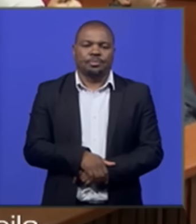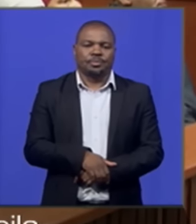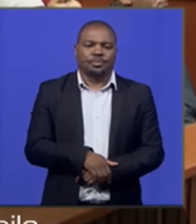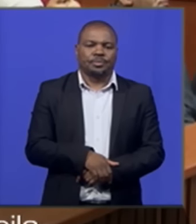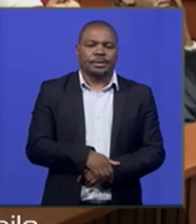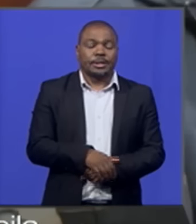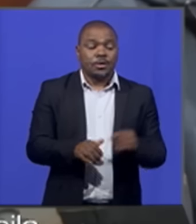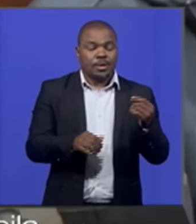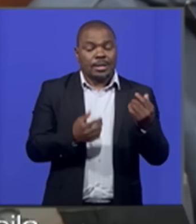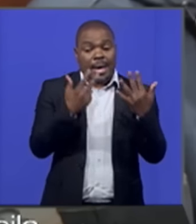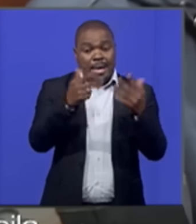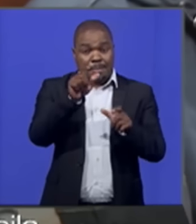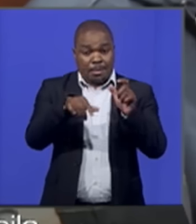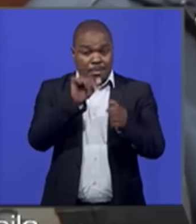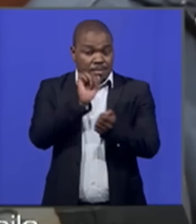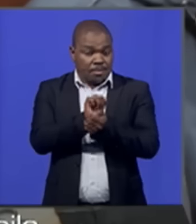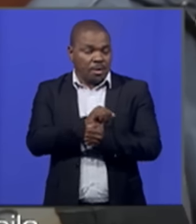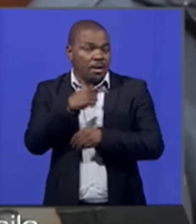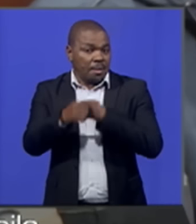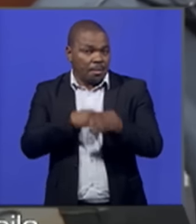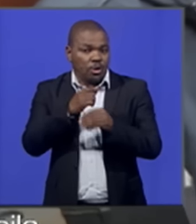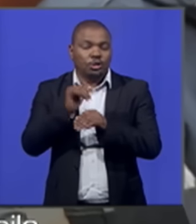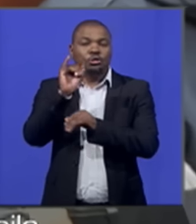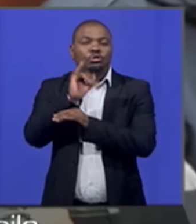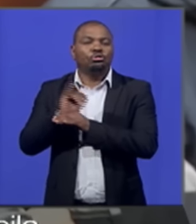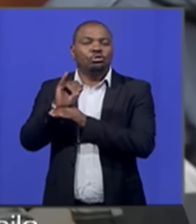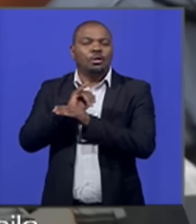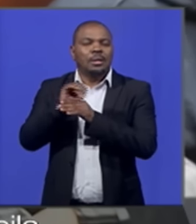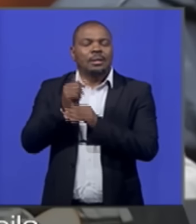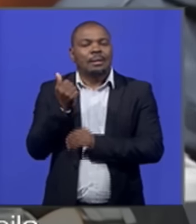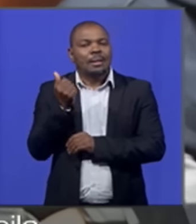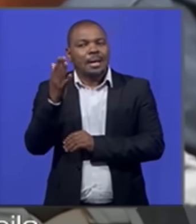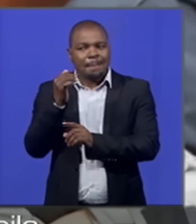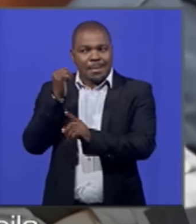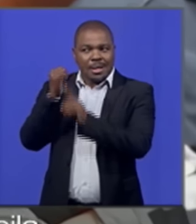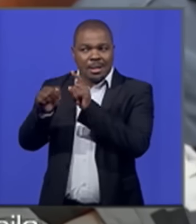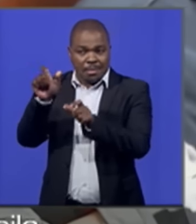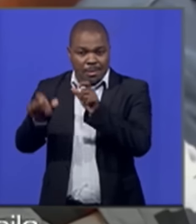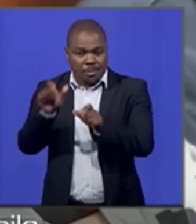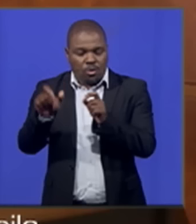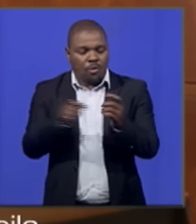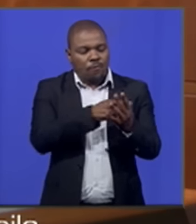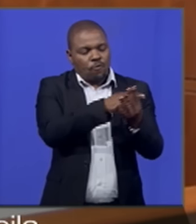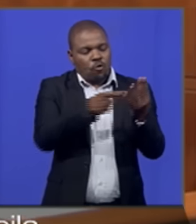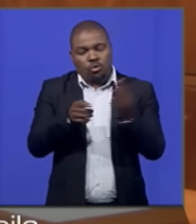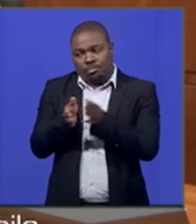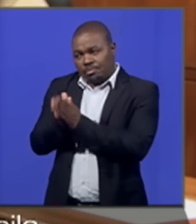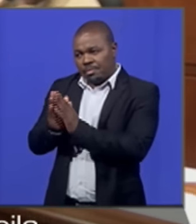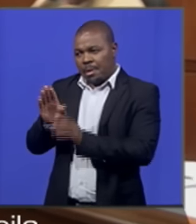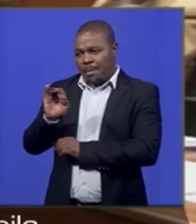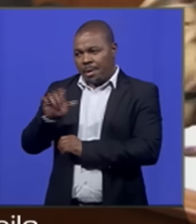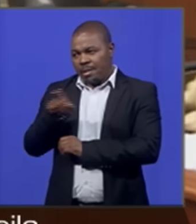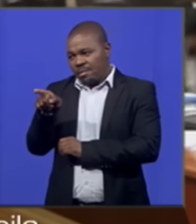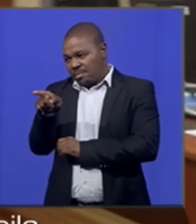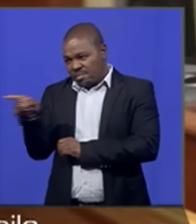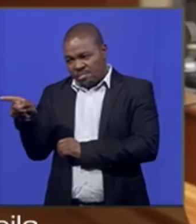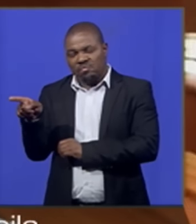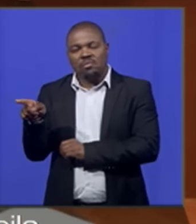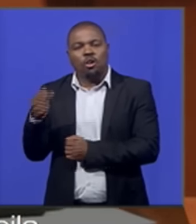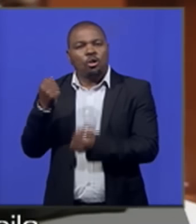Balatofatšwa ba bane go ba seswai bao ba latofatšwago ka dipolao tša go amana di-insurance ba gannwe ka peila ke kgorotsheko